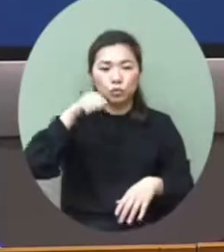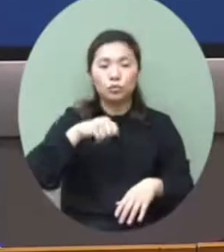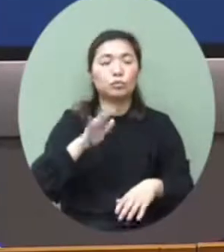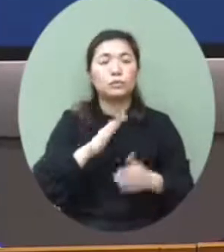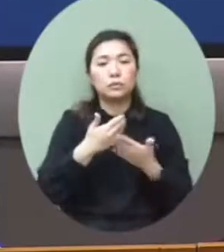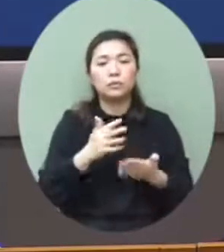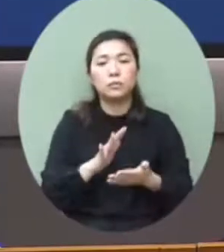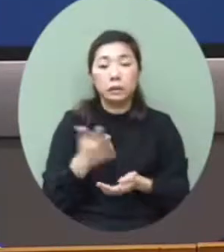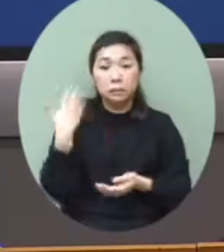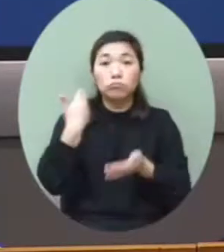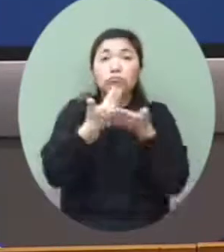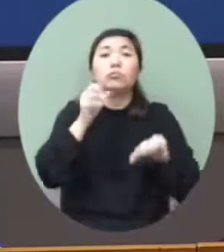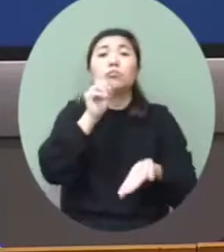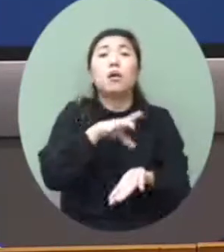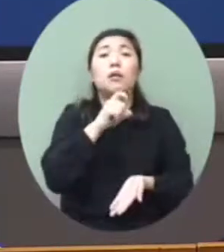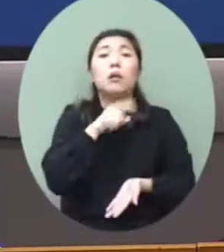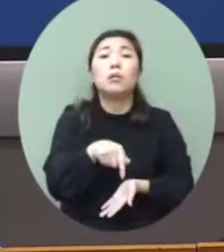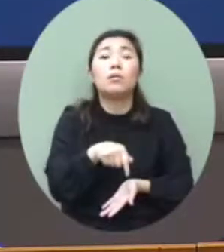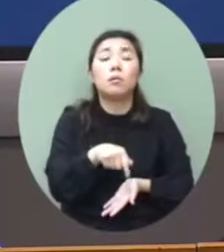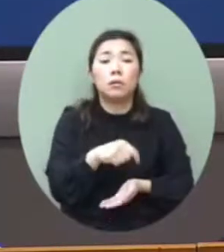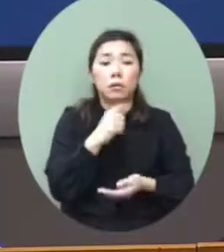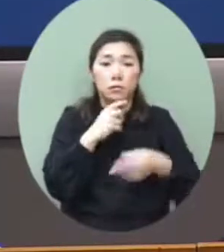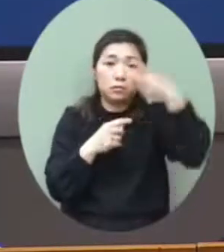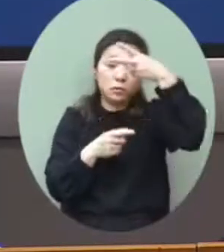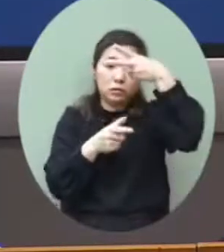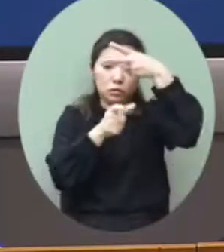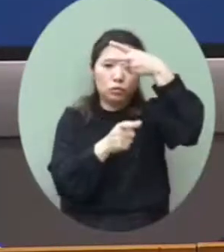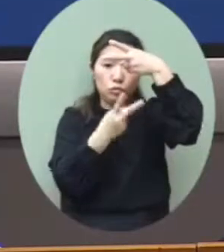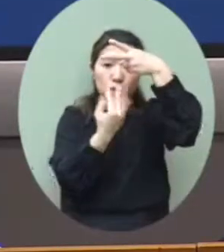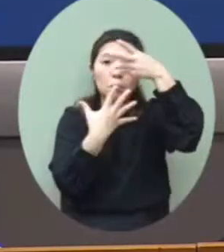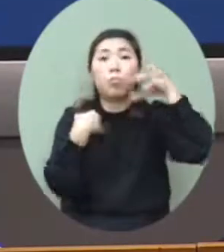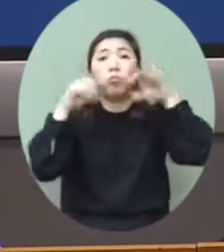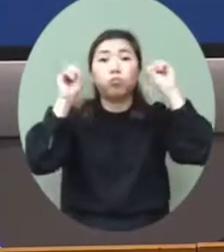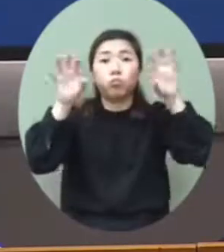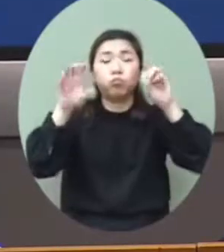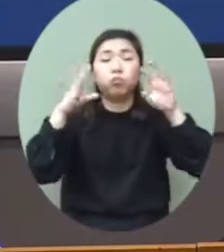isolation facilities. That was not our objective.